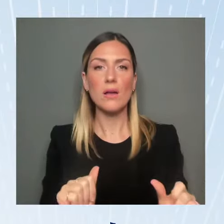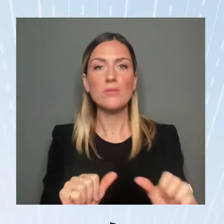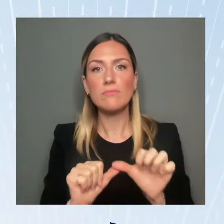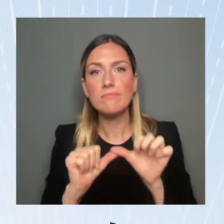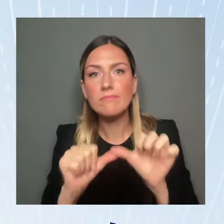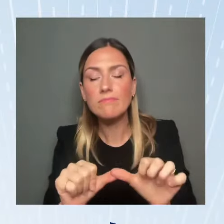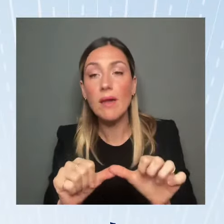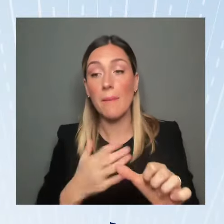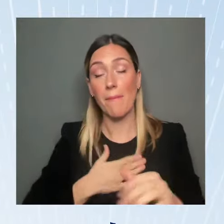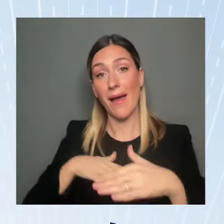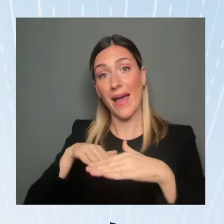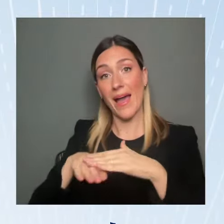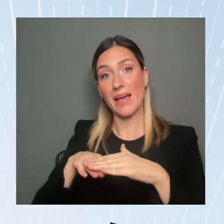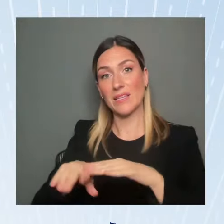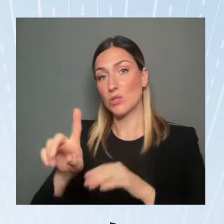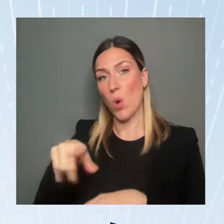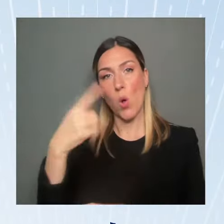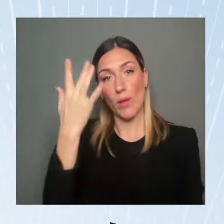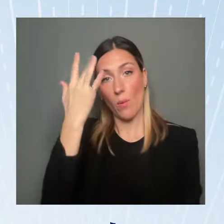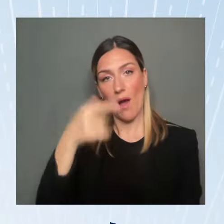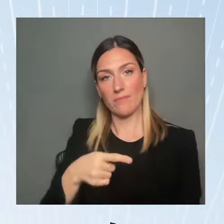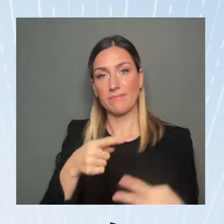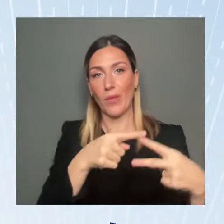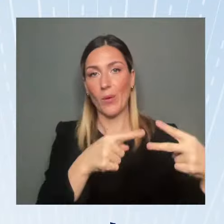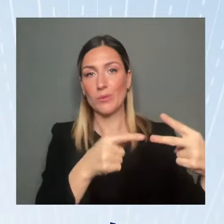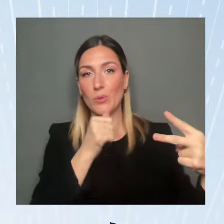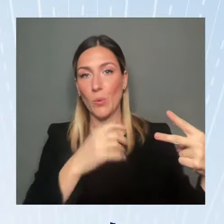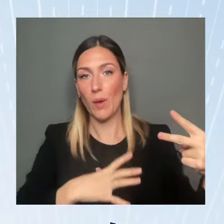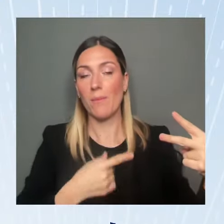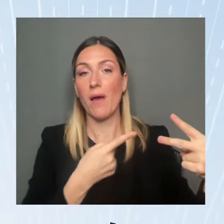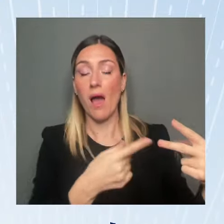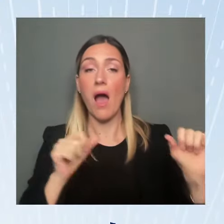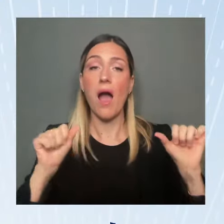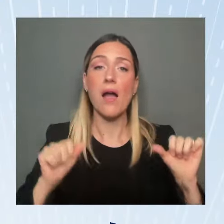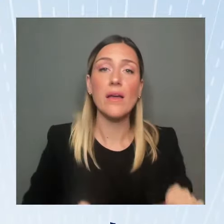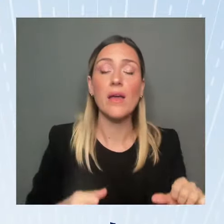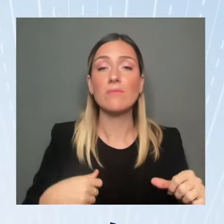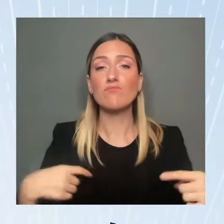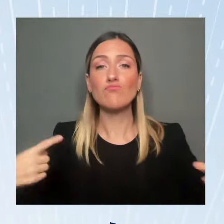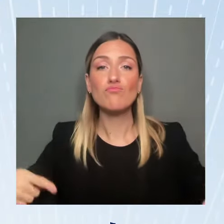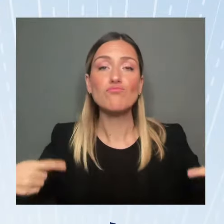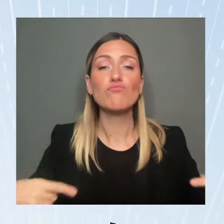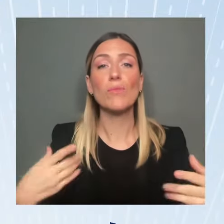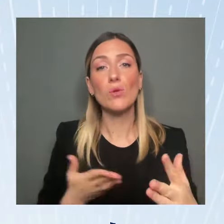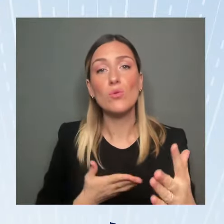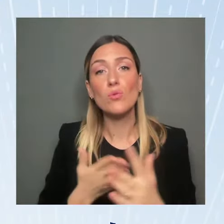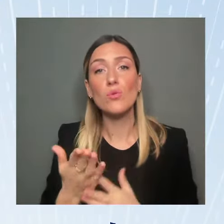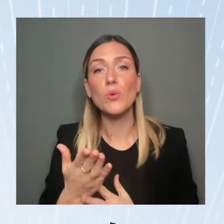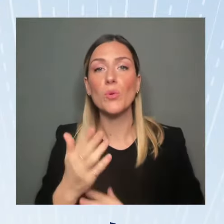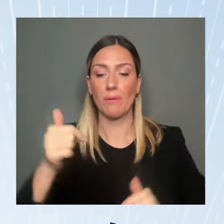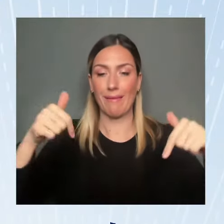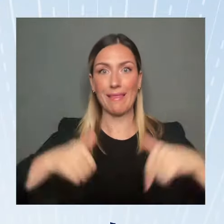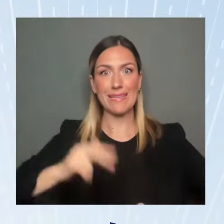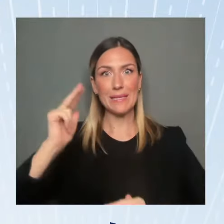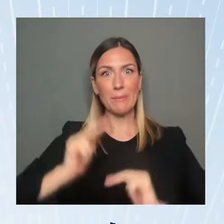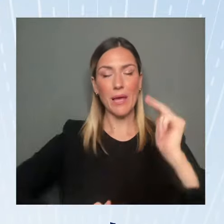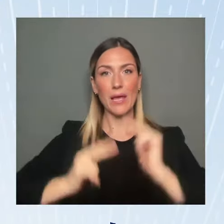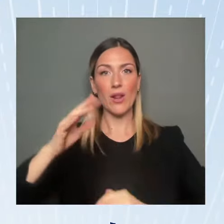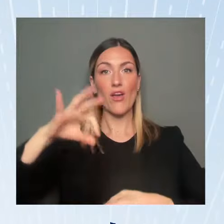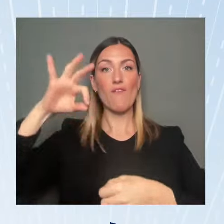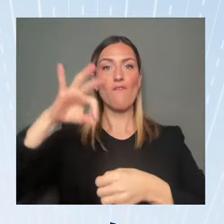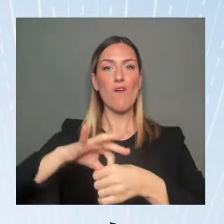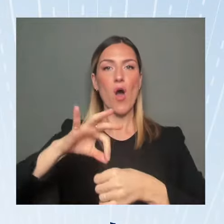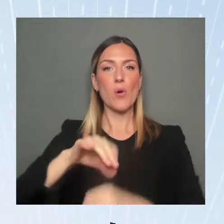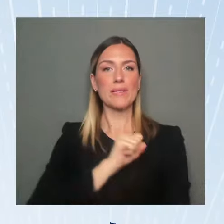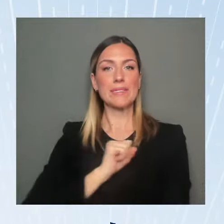I have now, I only have because of them. I can roll through the through the Capitol and cast a vote on the floor of the Senate only